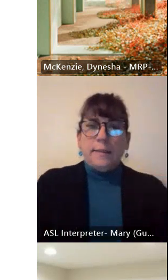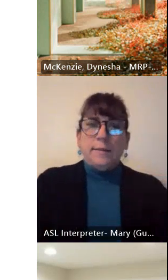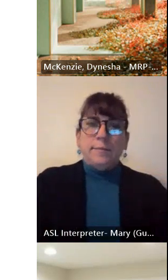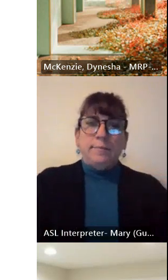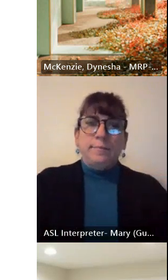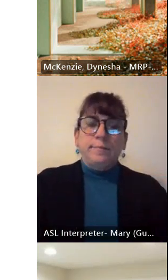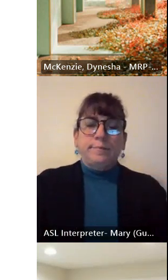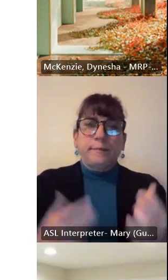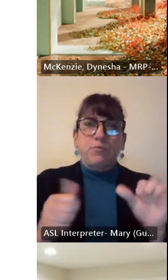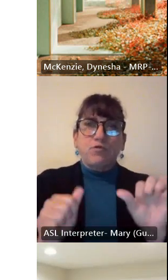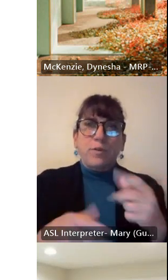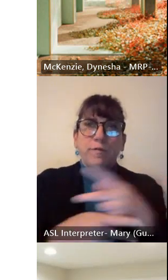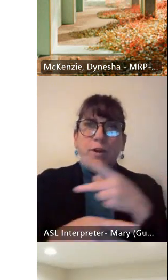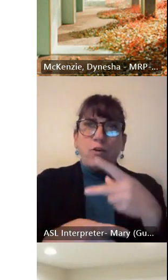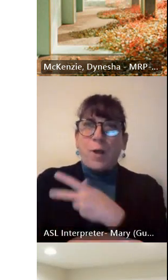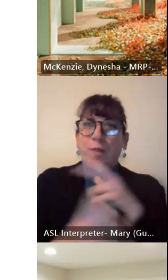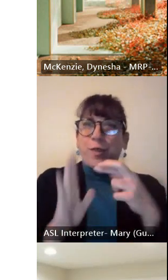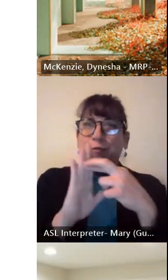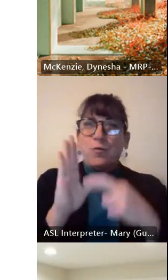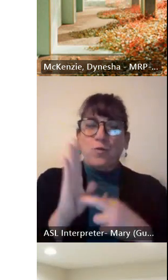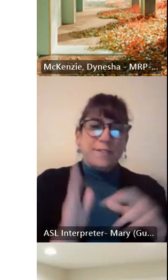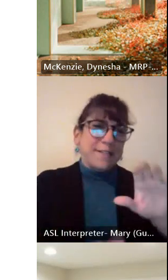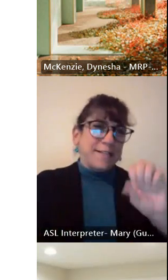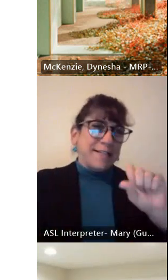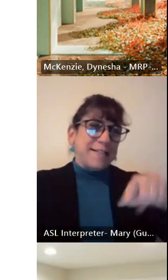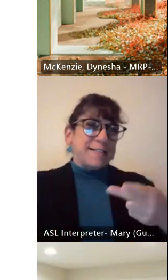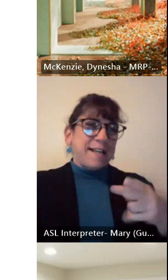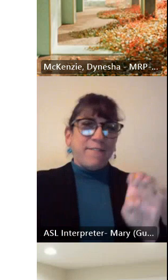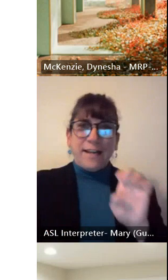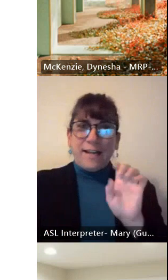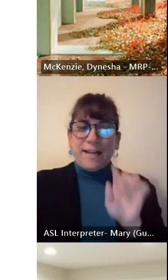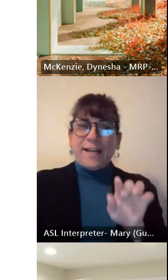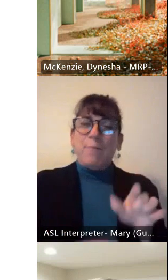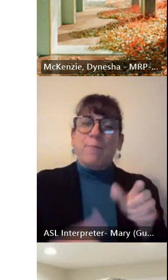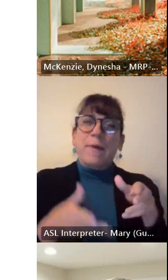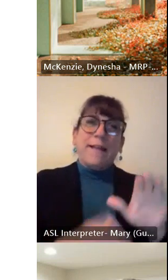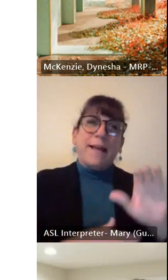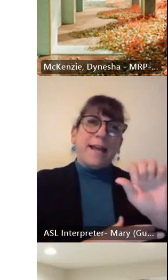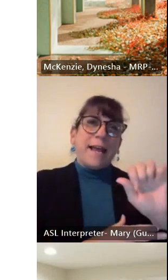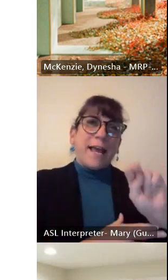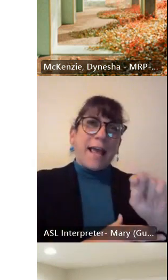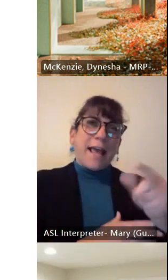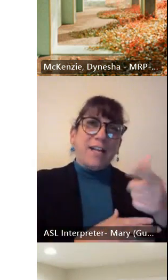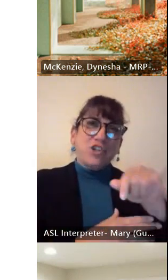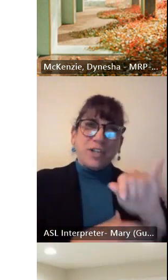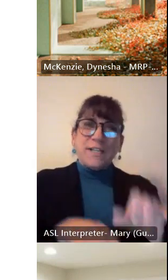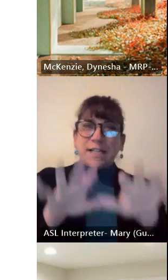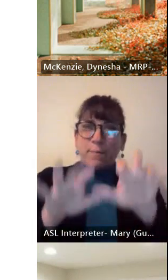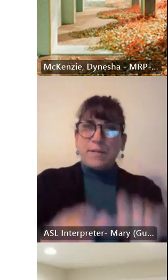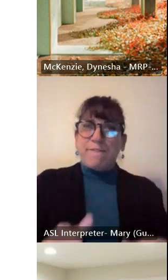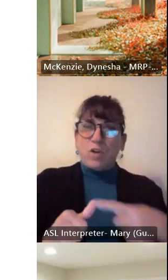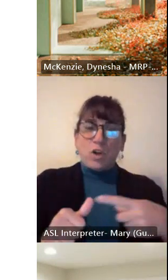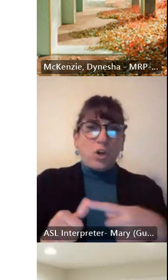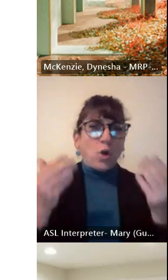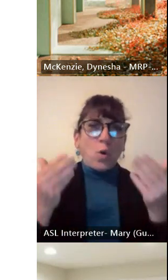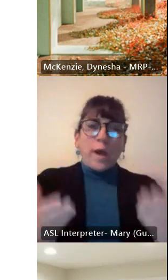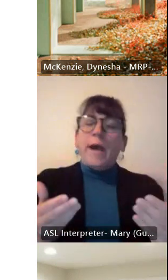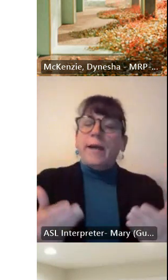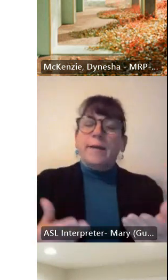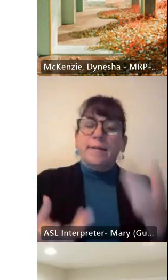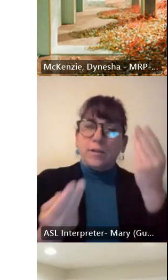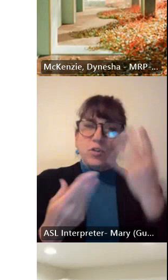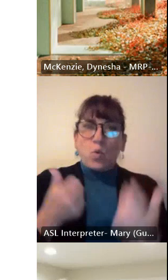trying to figure out the rules here. Stephanie, I'm going to let Angie, because she put it in first. Angie, go ahead and tell us which